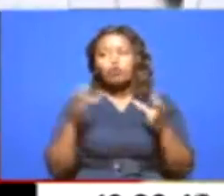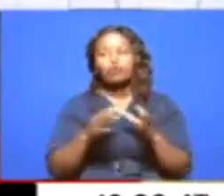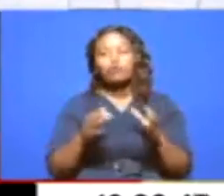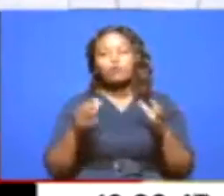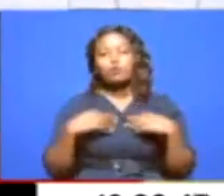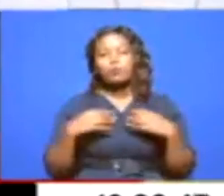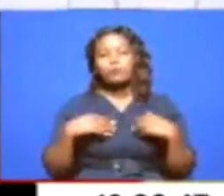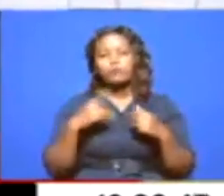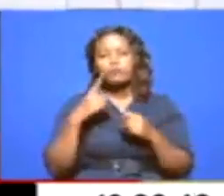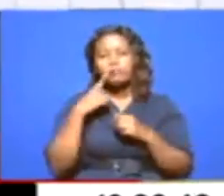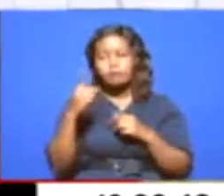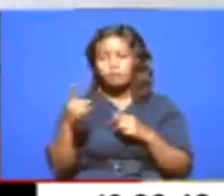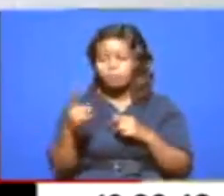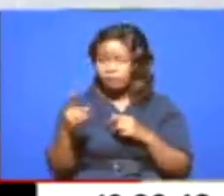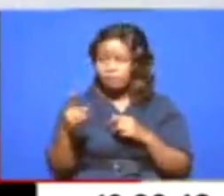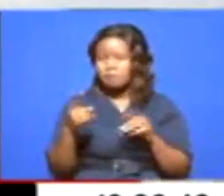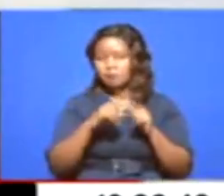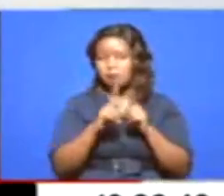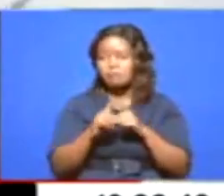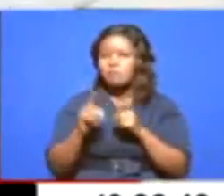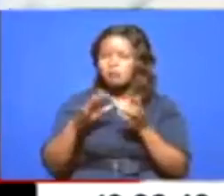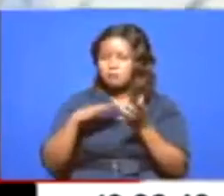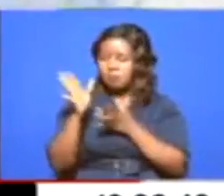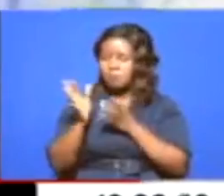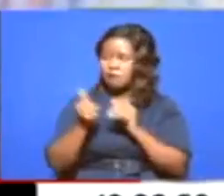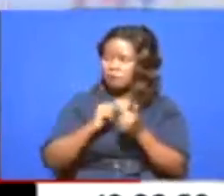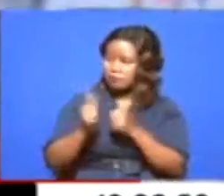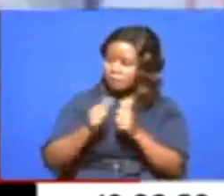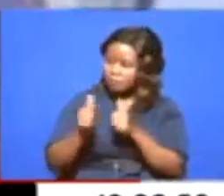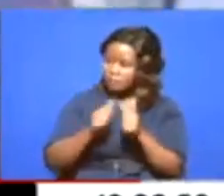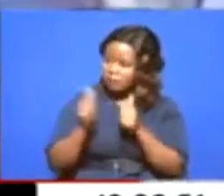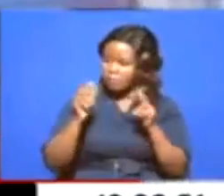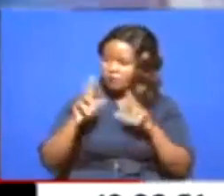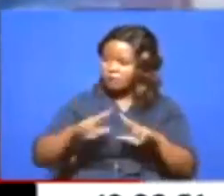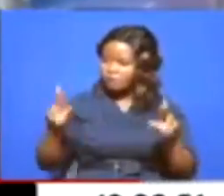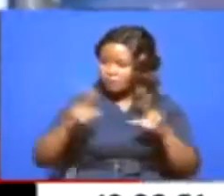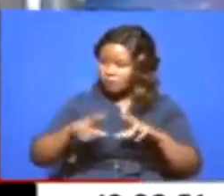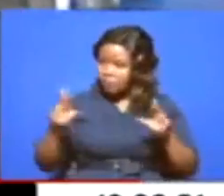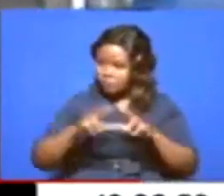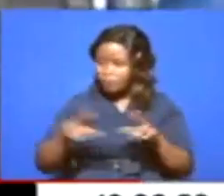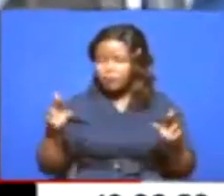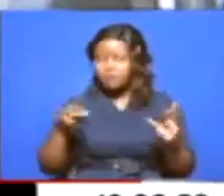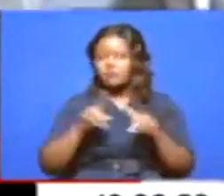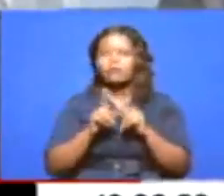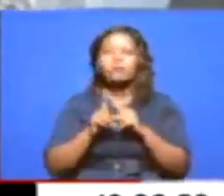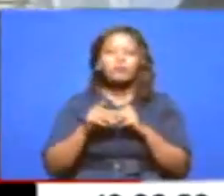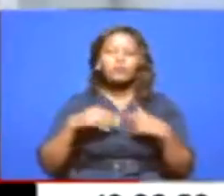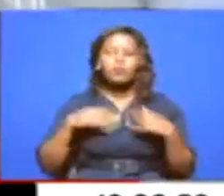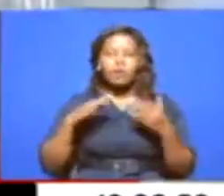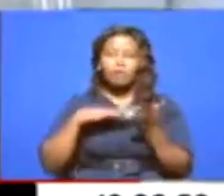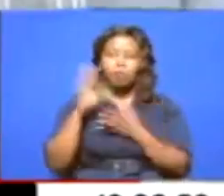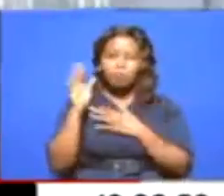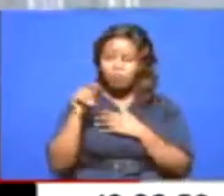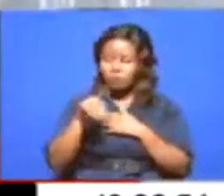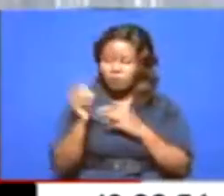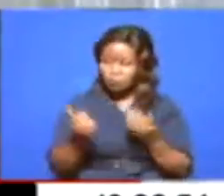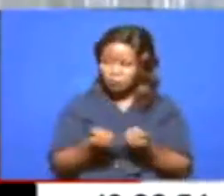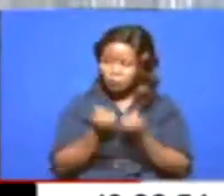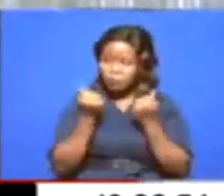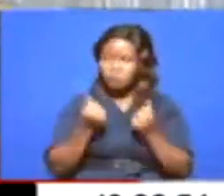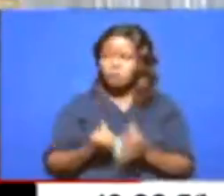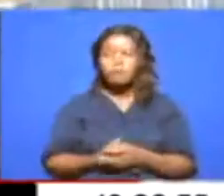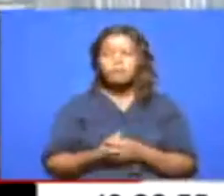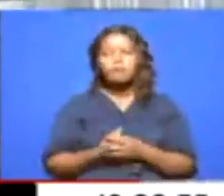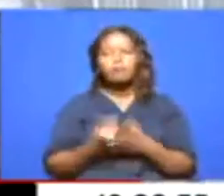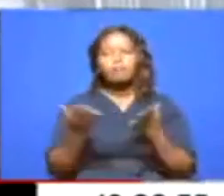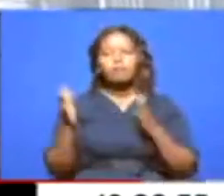Championship in Cali. Our athletes are ready to conquer the world and to fight for the slots during this cross-country event. Now let's move on